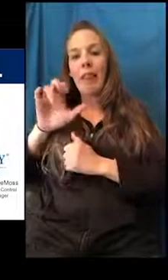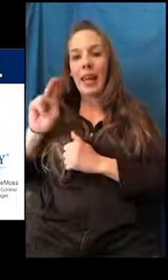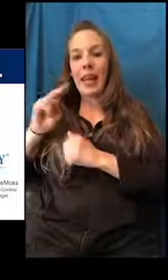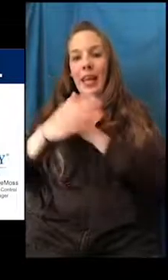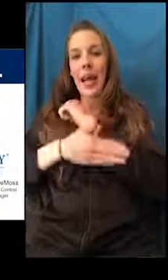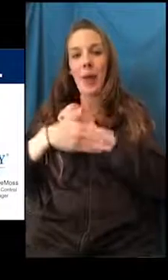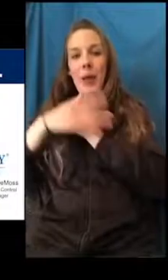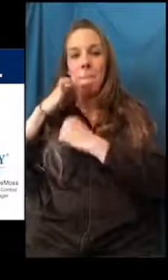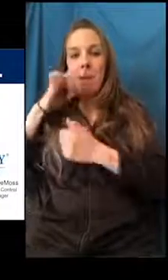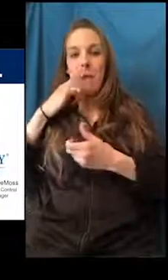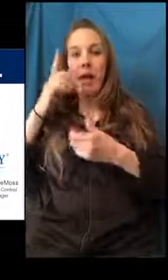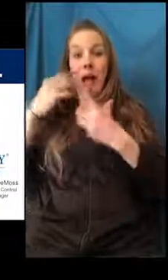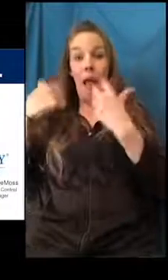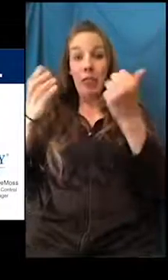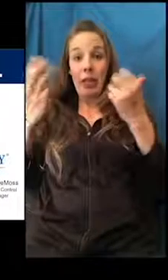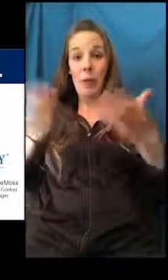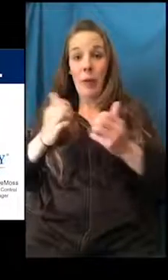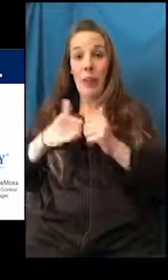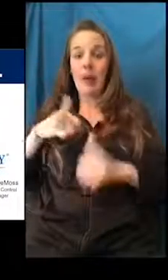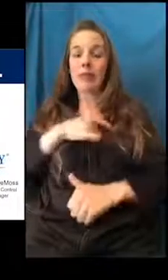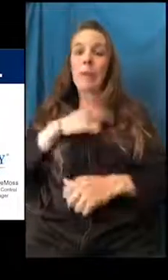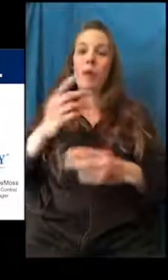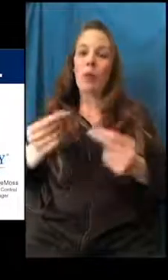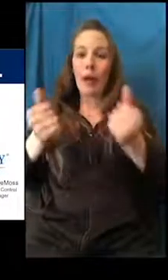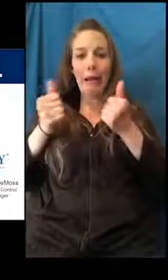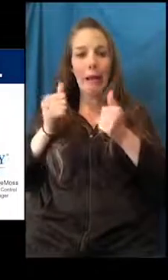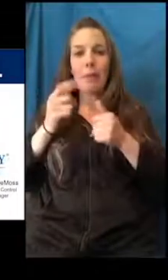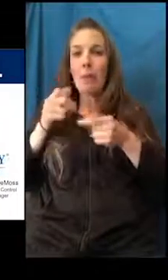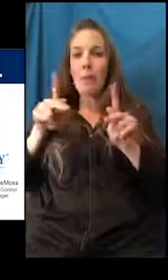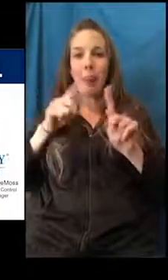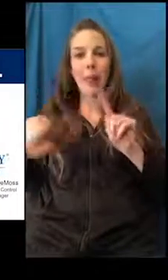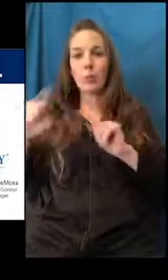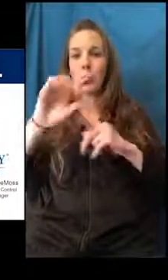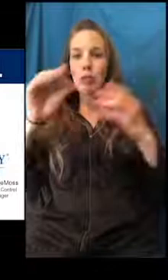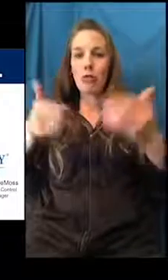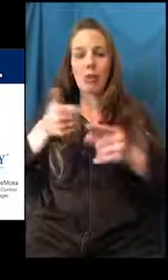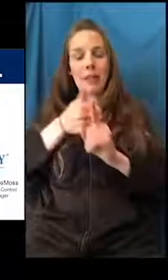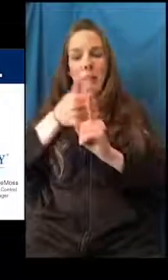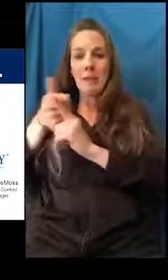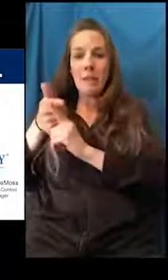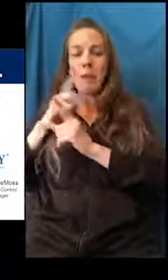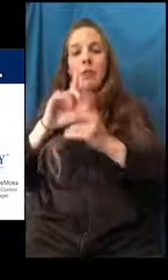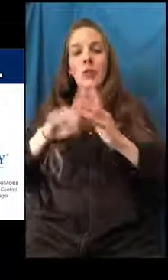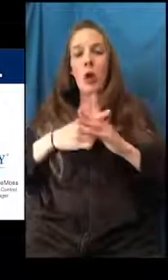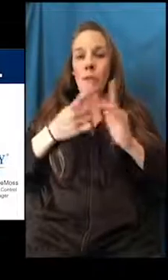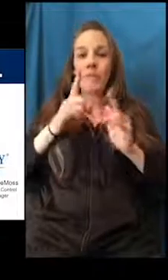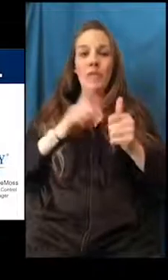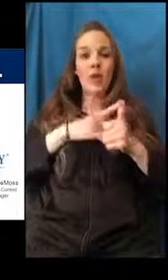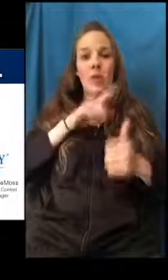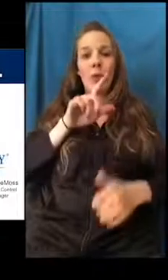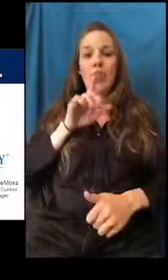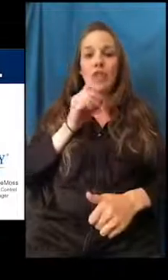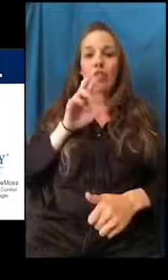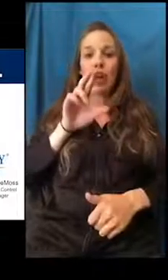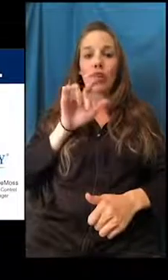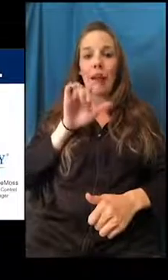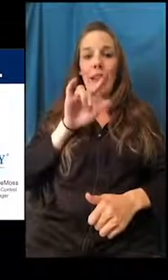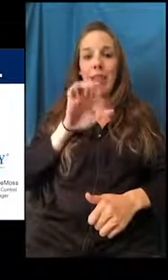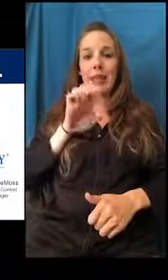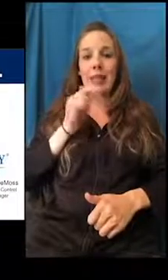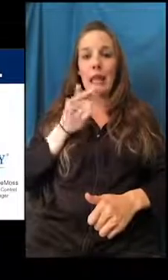go through very quickly and let them introduce themselves. I'm going to start first with Dr. Leslie Greenlee with Unity Point